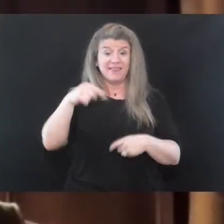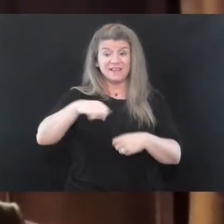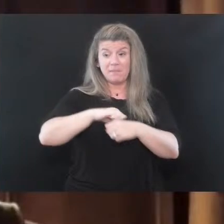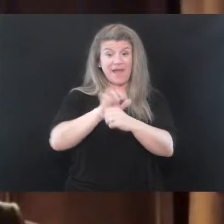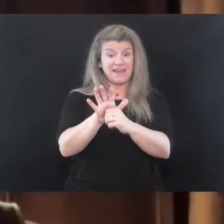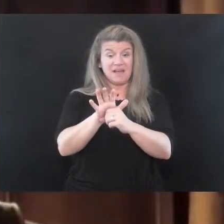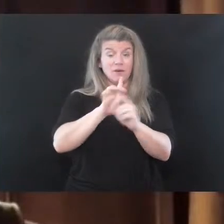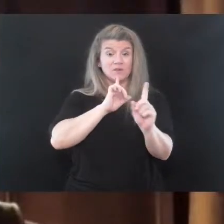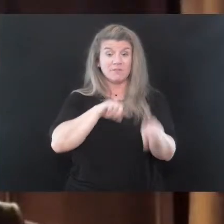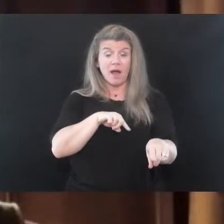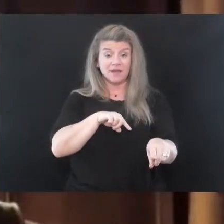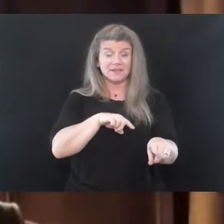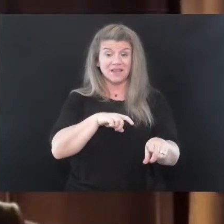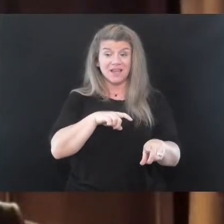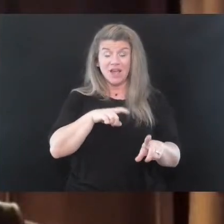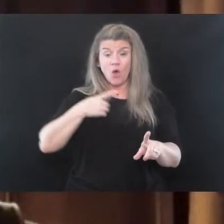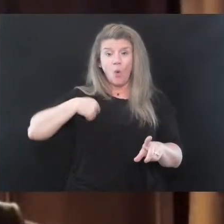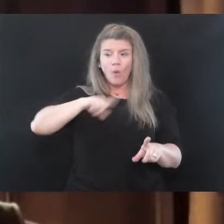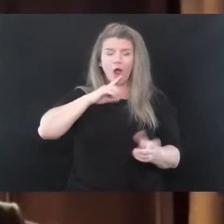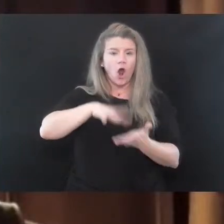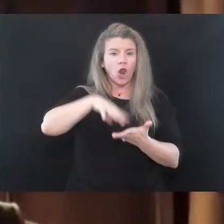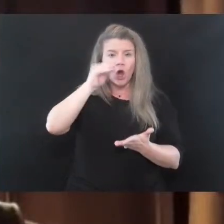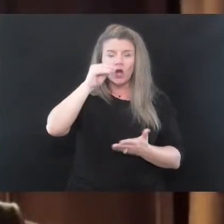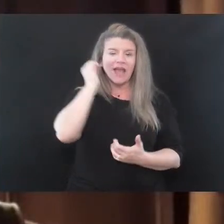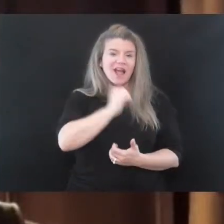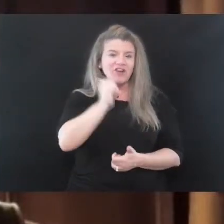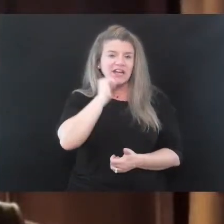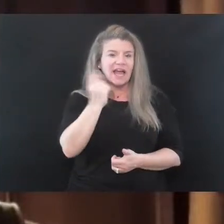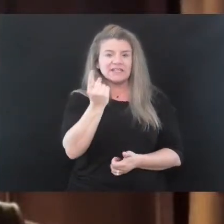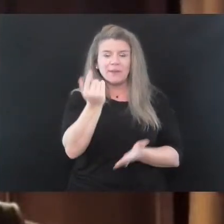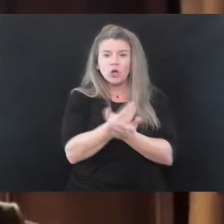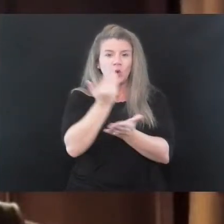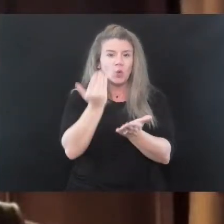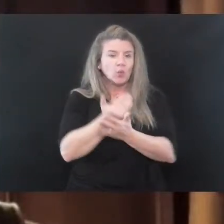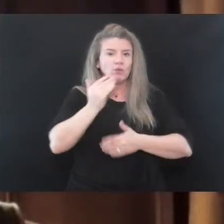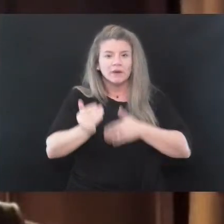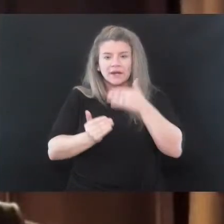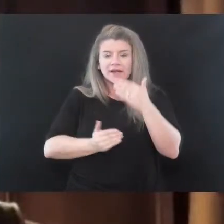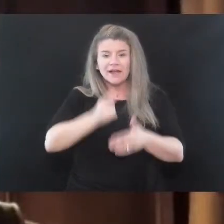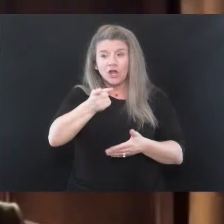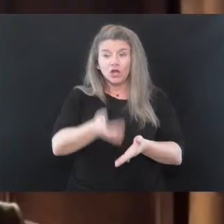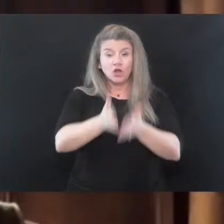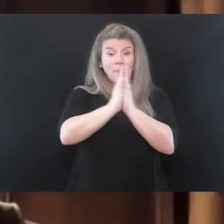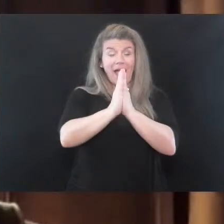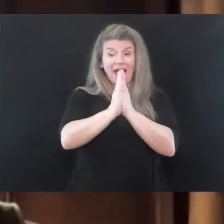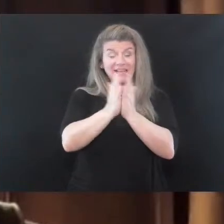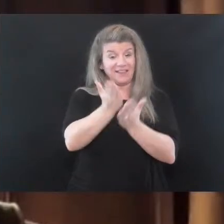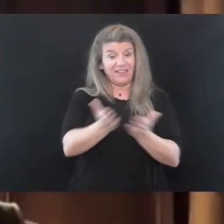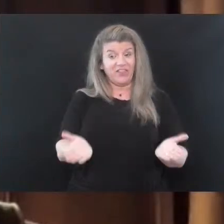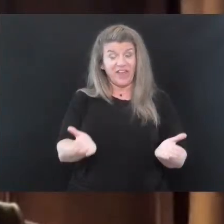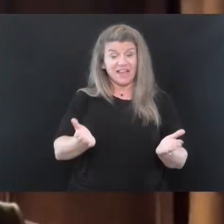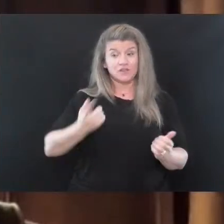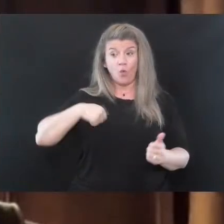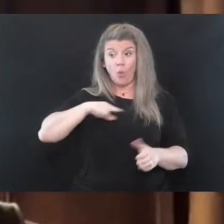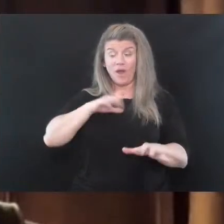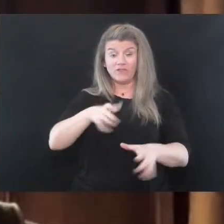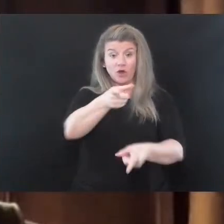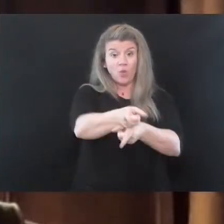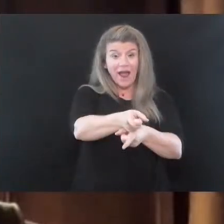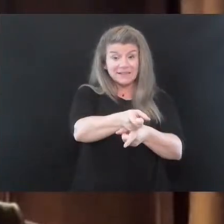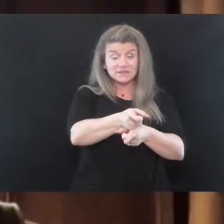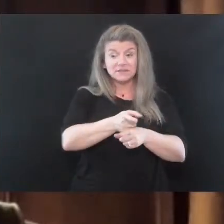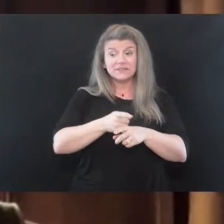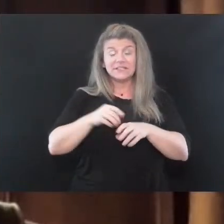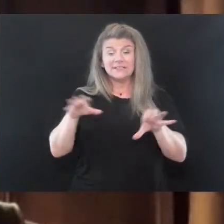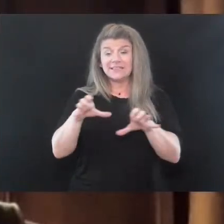pandemic response, we are learning every day. And if you ask all the things that we've done right and the things